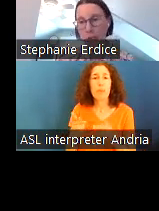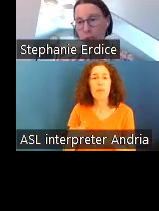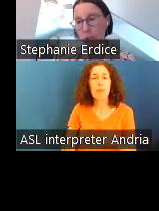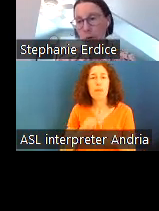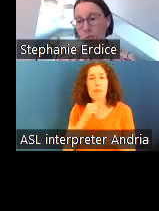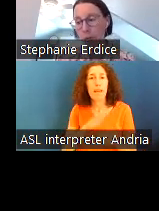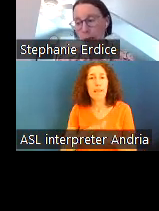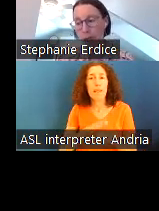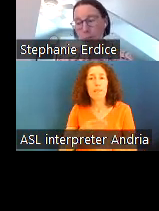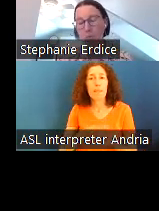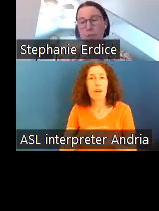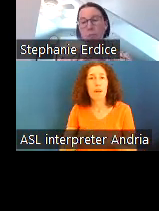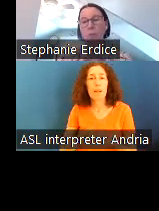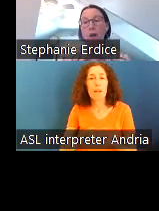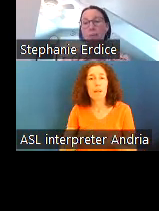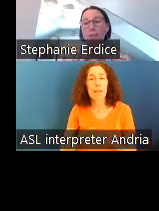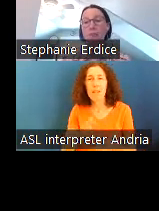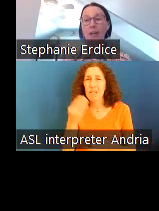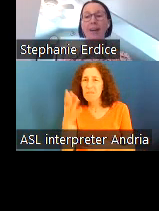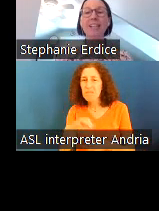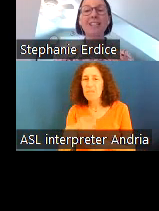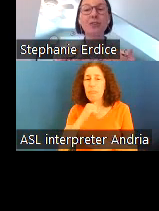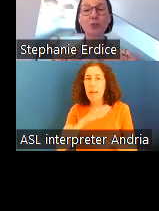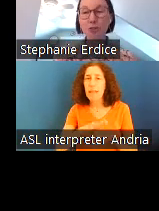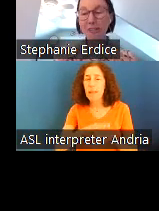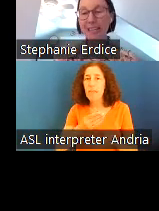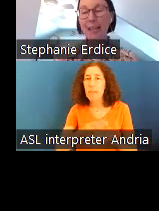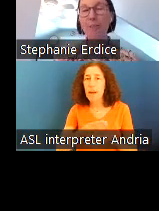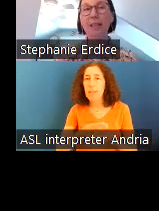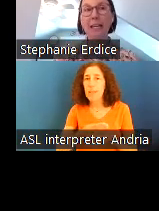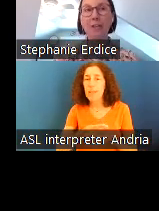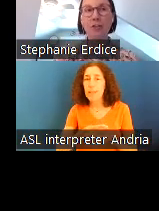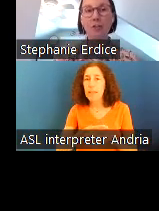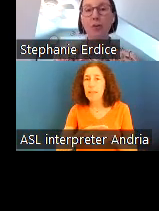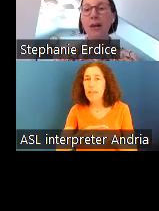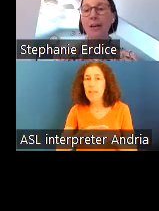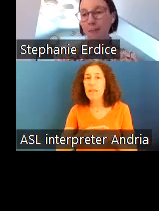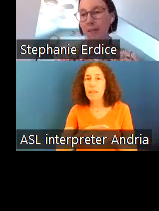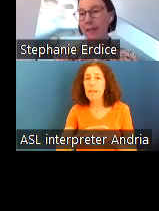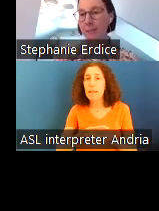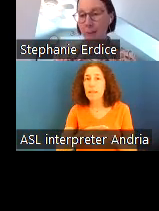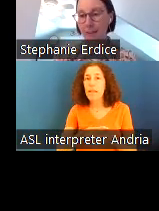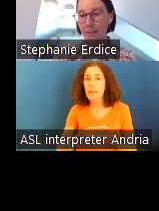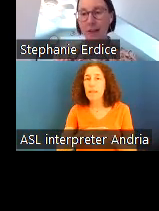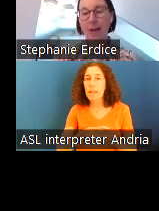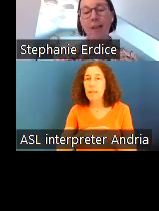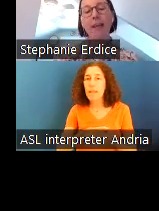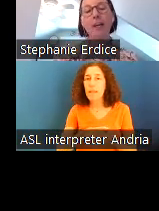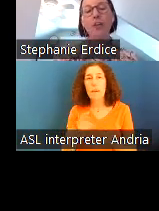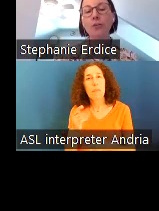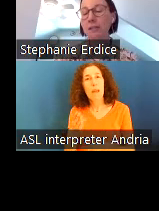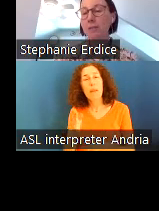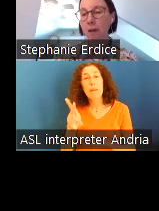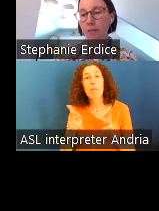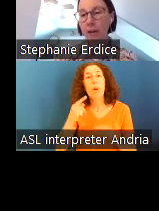really agitated me over the last couple of years when we talk about self-care is it can be linked to something expensive.